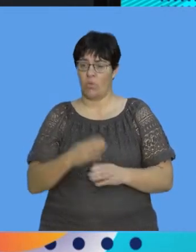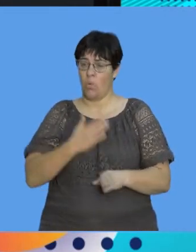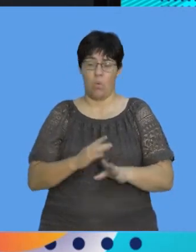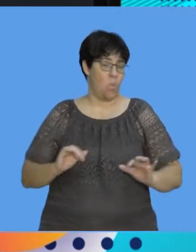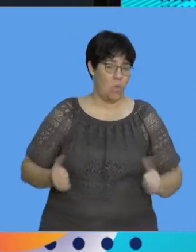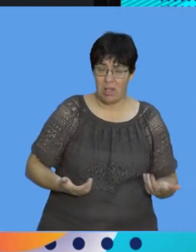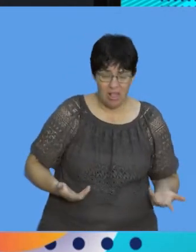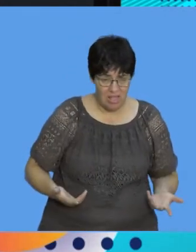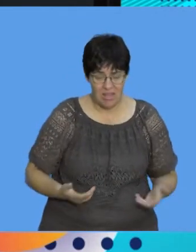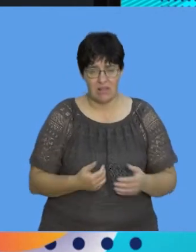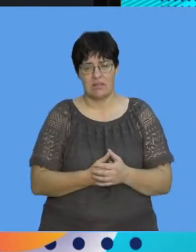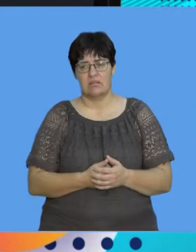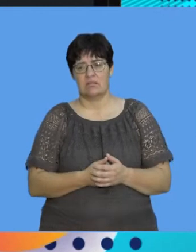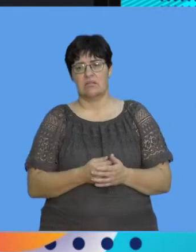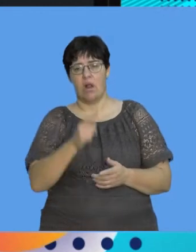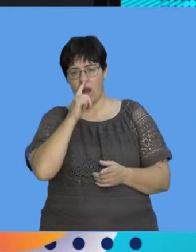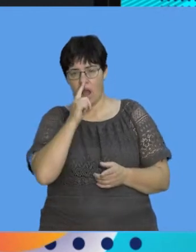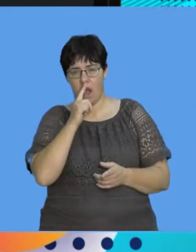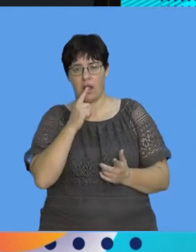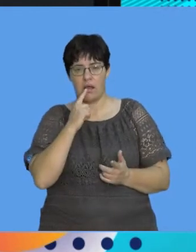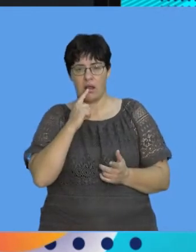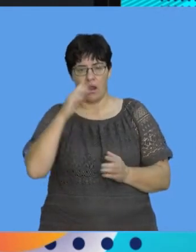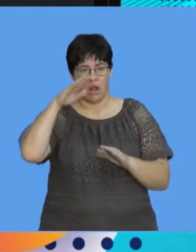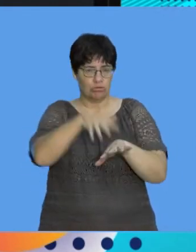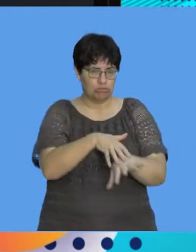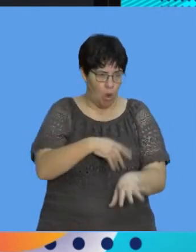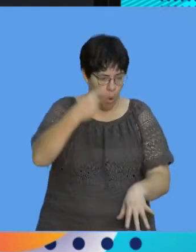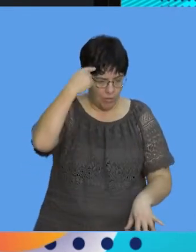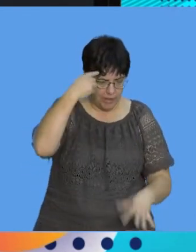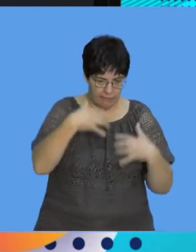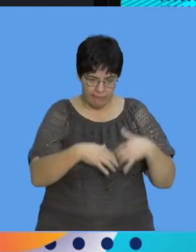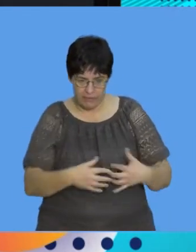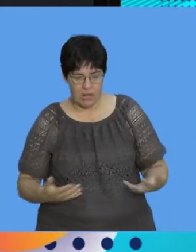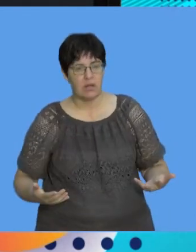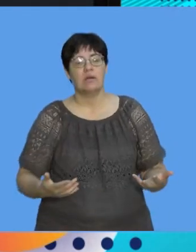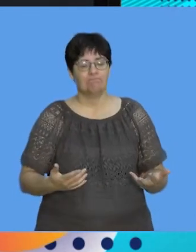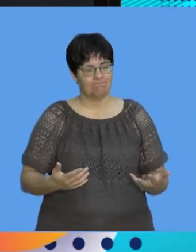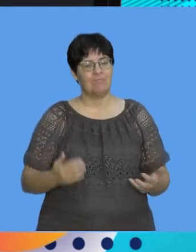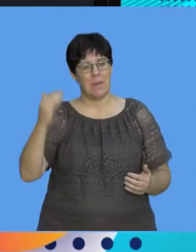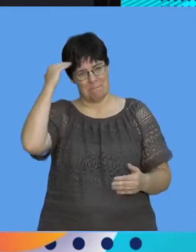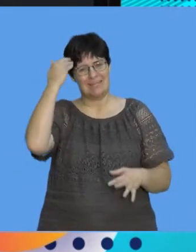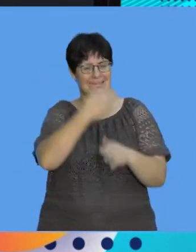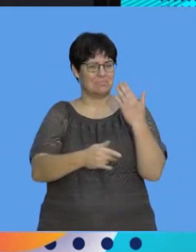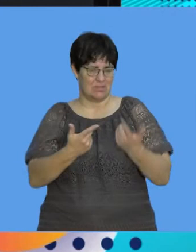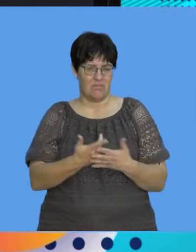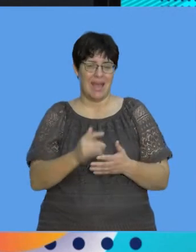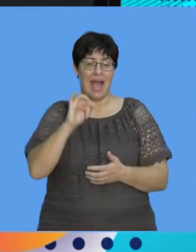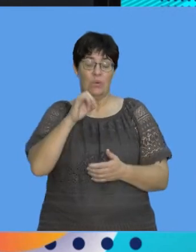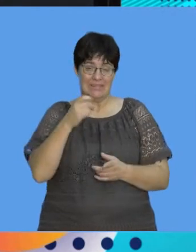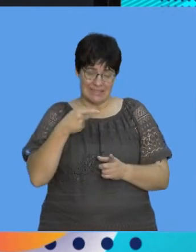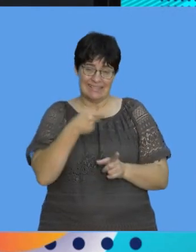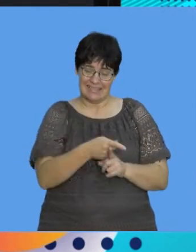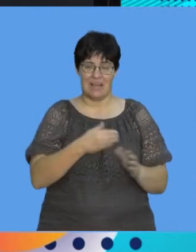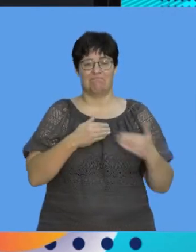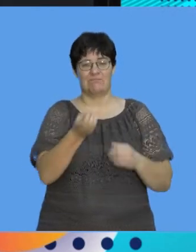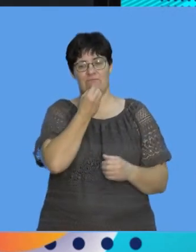very well. They might show retardation. They're quite slow, right? So it's very important to get iodine into the